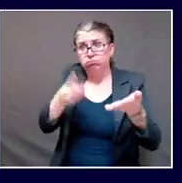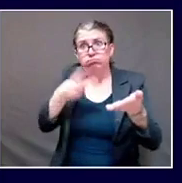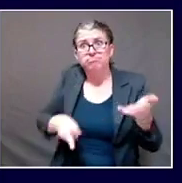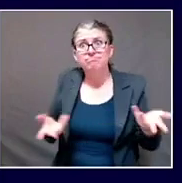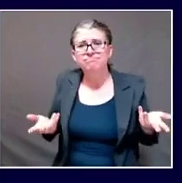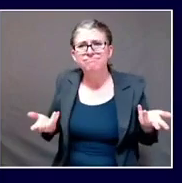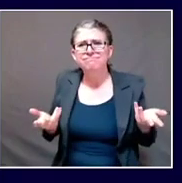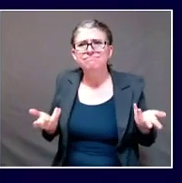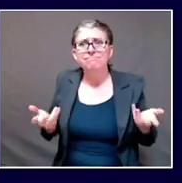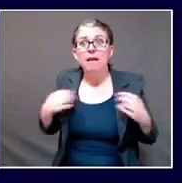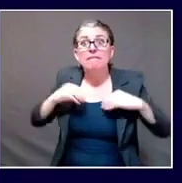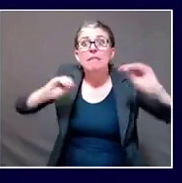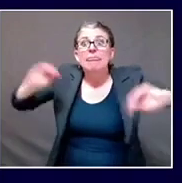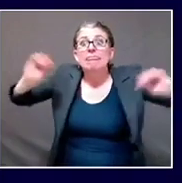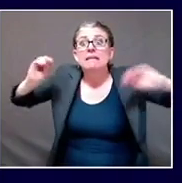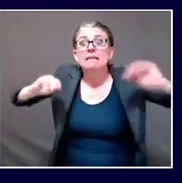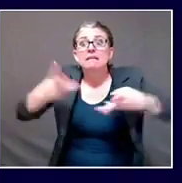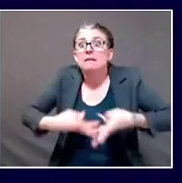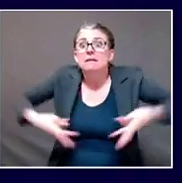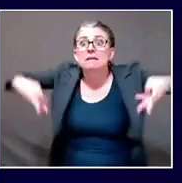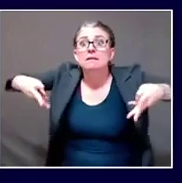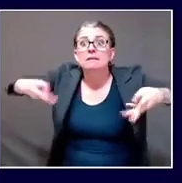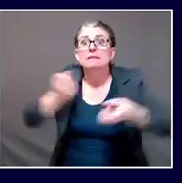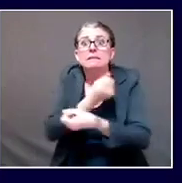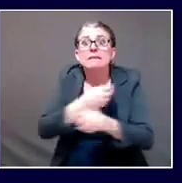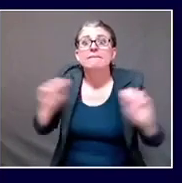help us do our job and help our people stay safe.